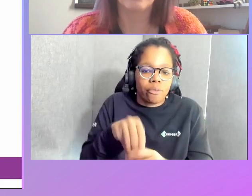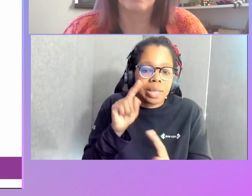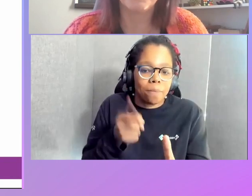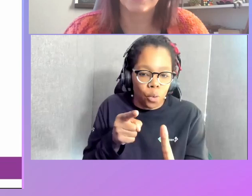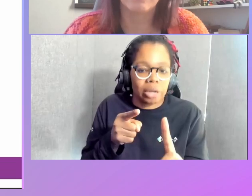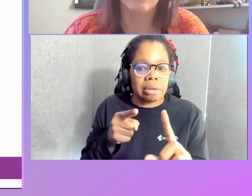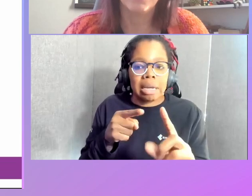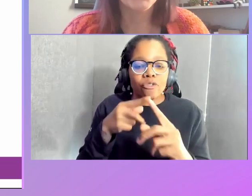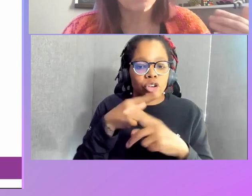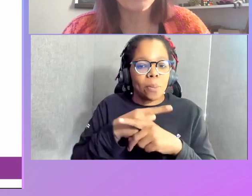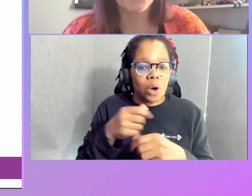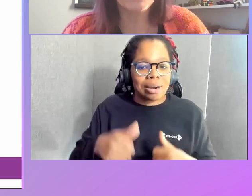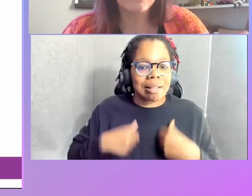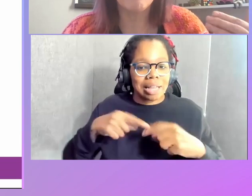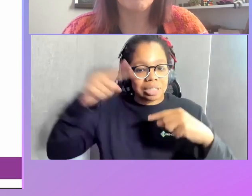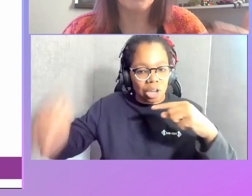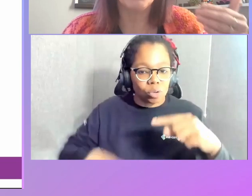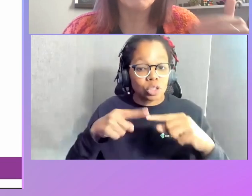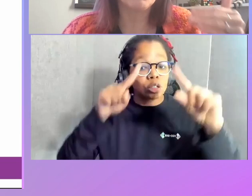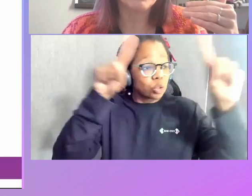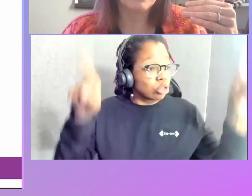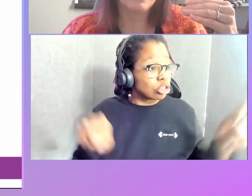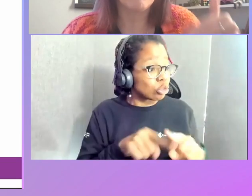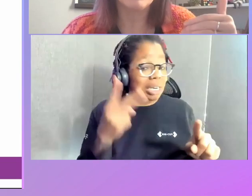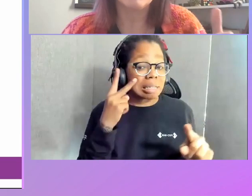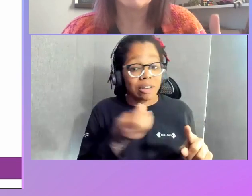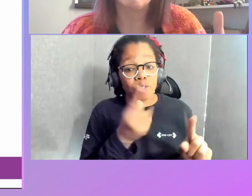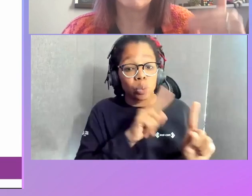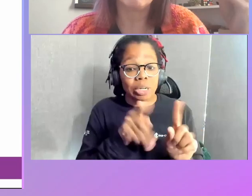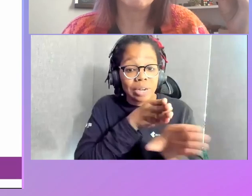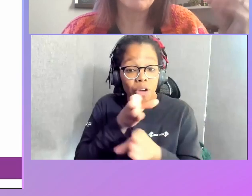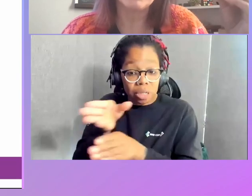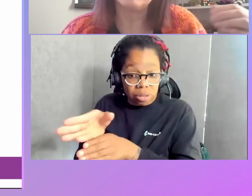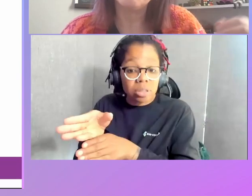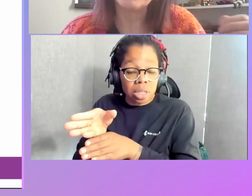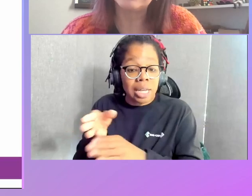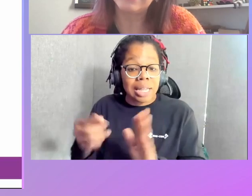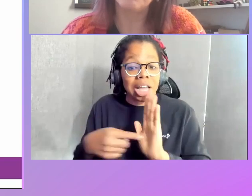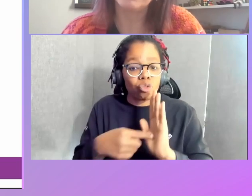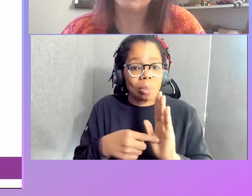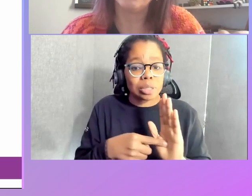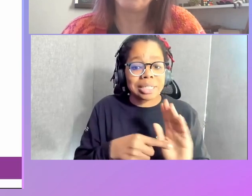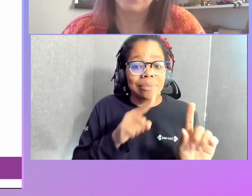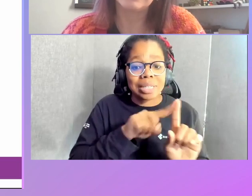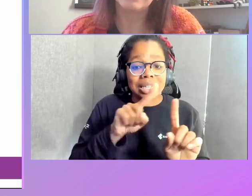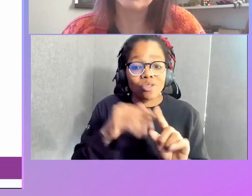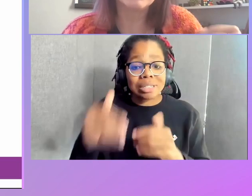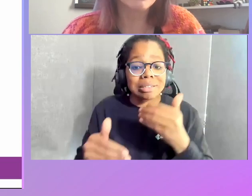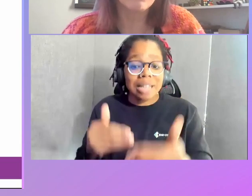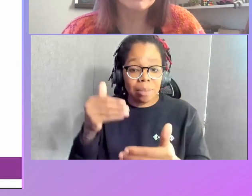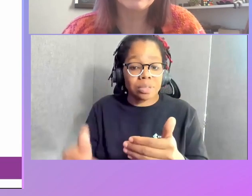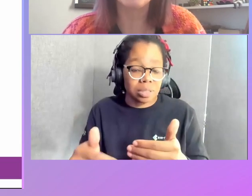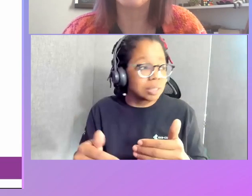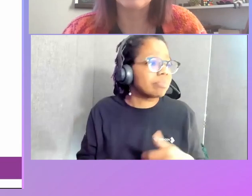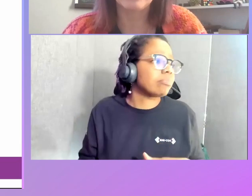your product lifecycle. So on the screen, I have a few different areas that represent different steps in your process.